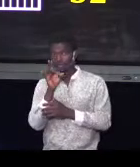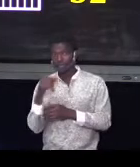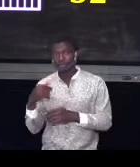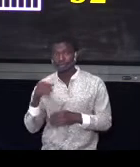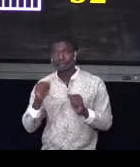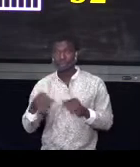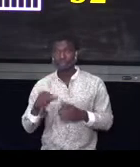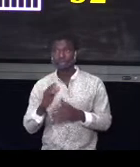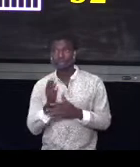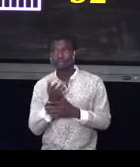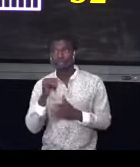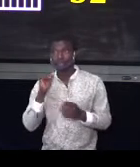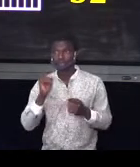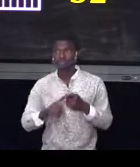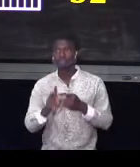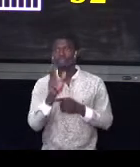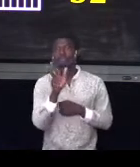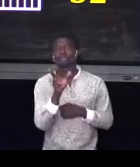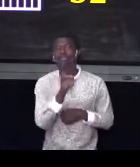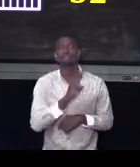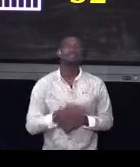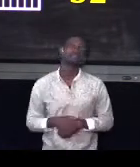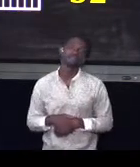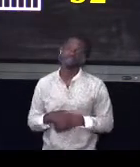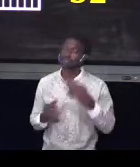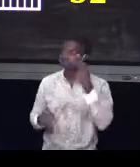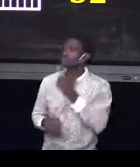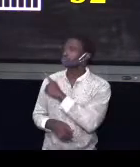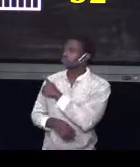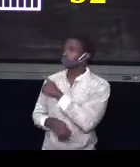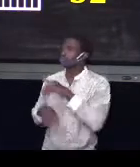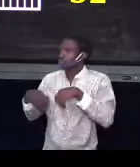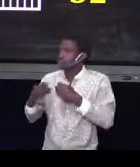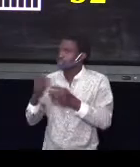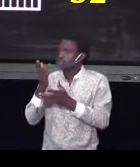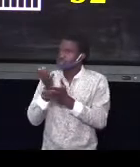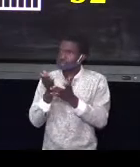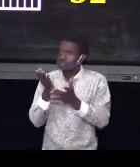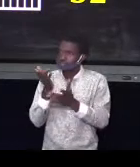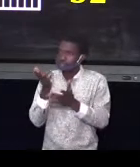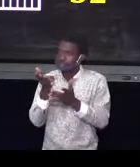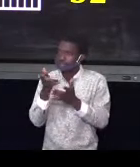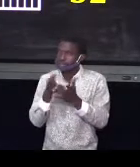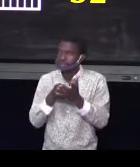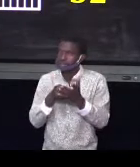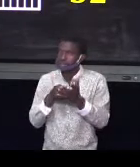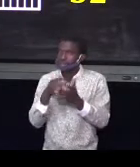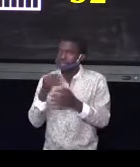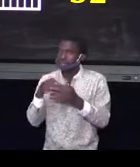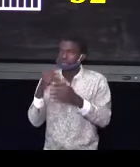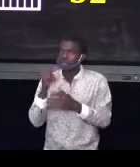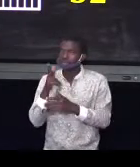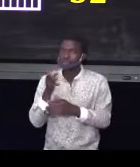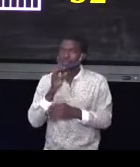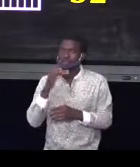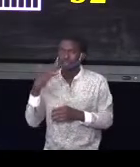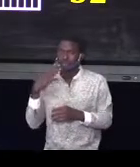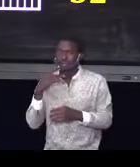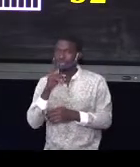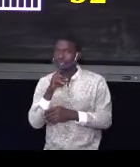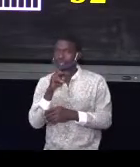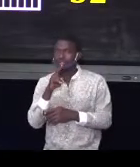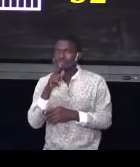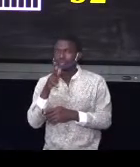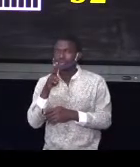divide it into 32, like this. See, I've now divided it into 32. So how many parts out of 32 are shaded? So there's 1,